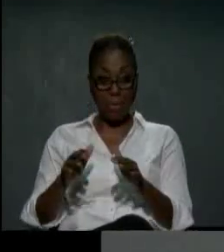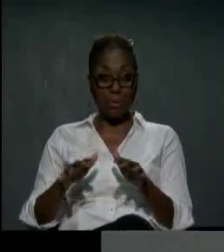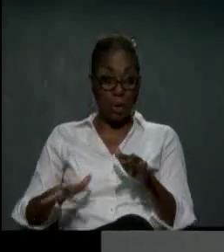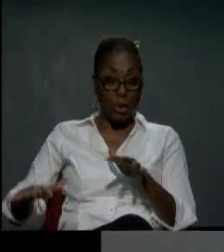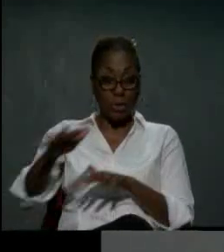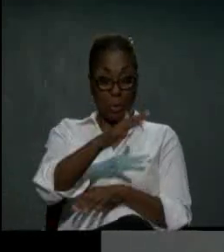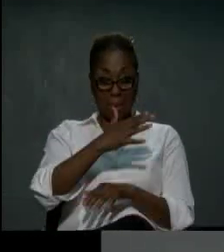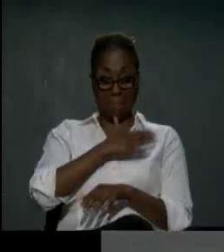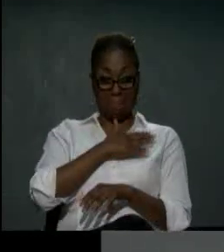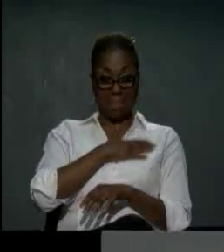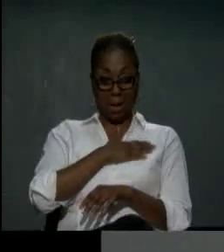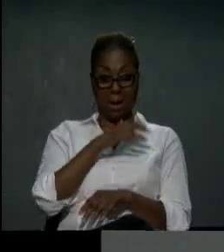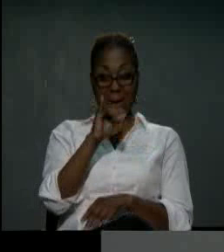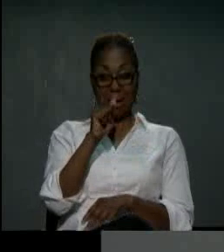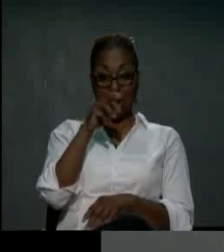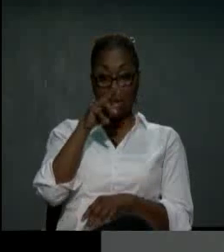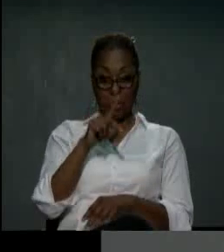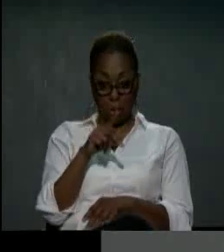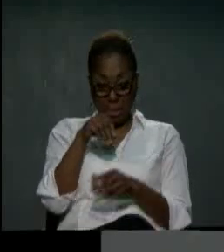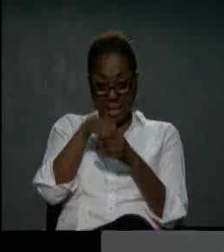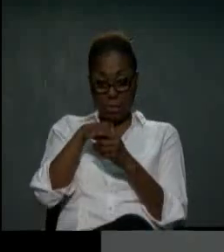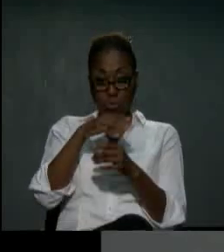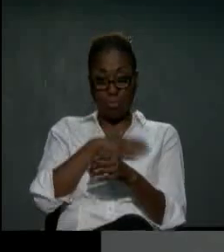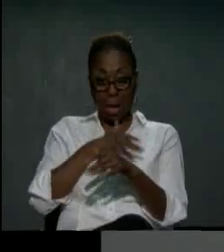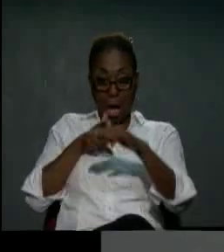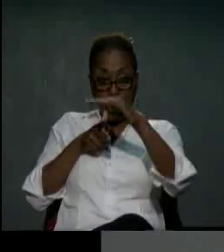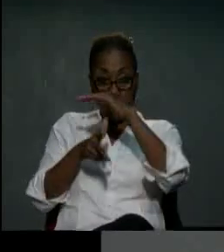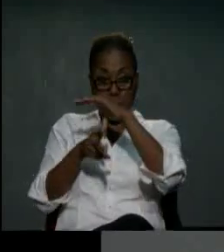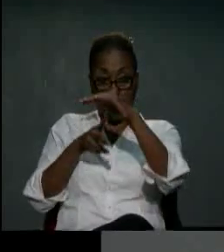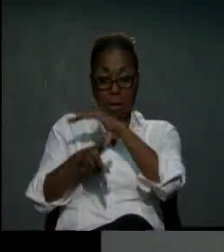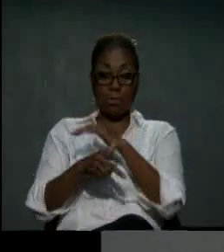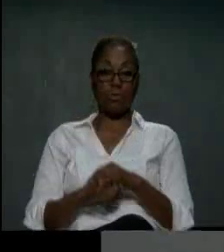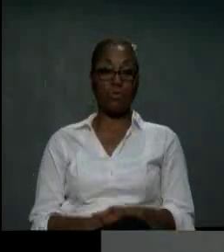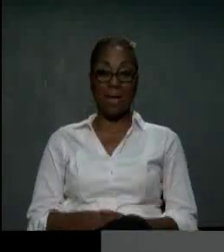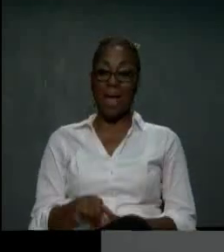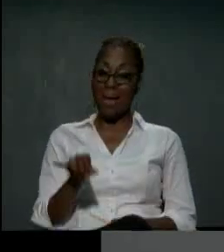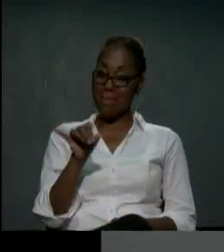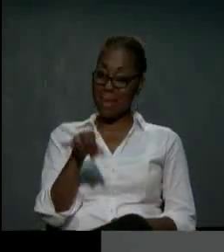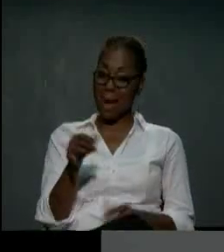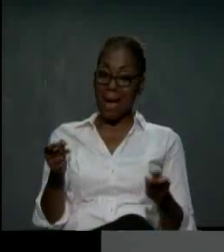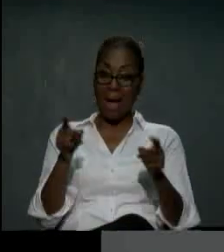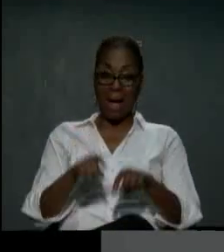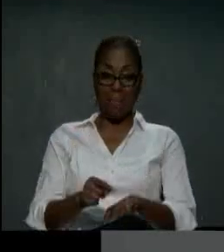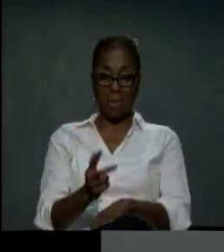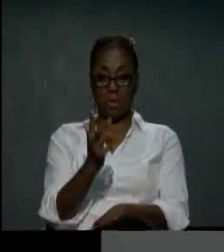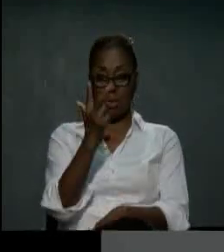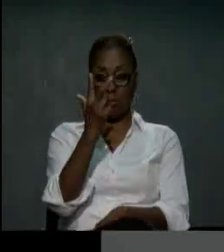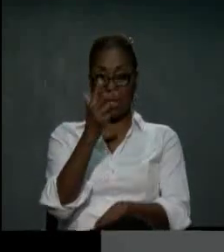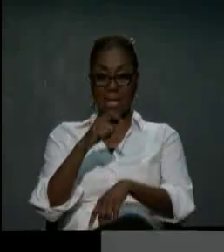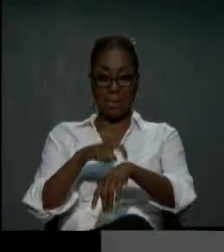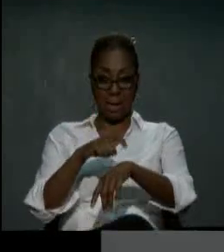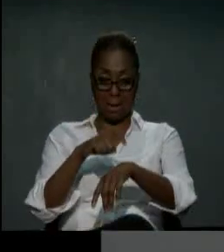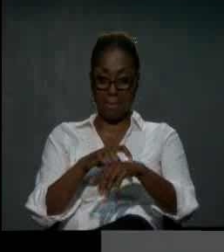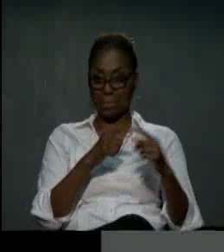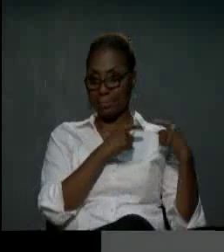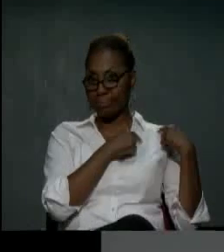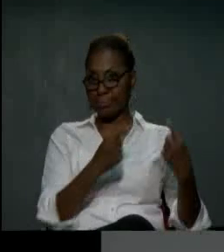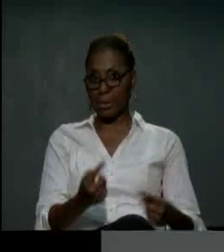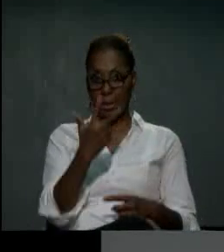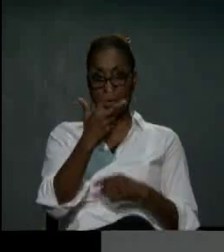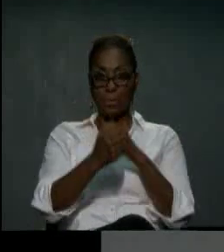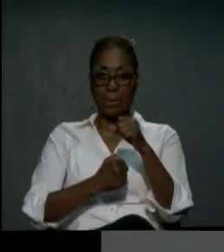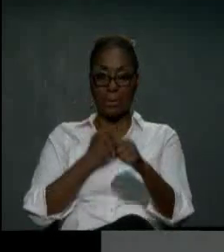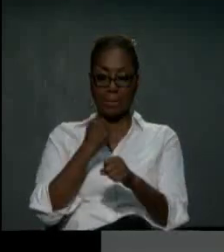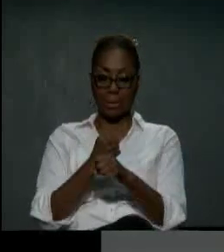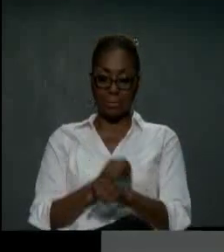yard, and into my garage. And that's happened 3 times in the last 3